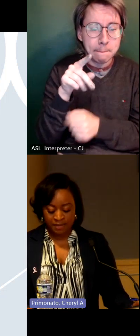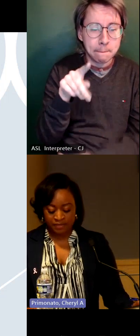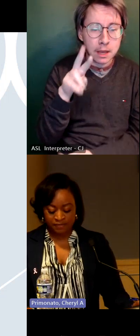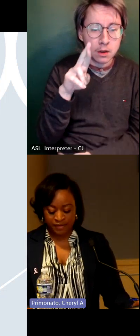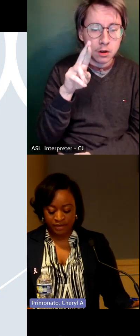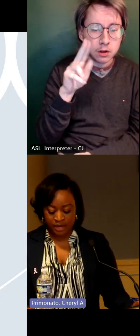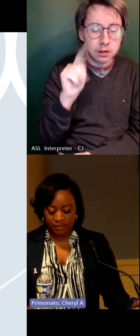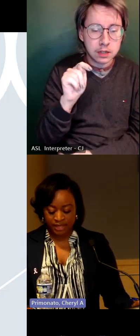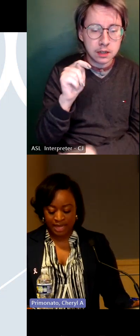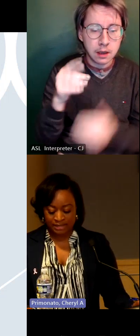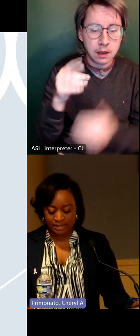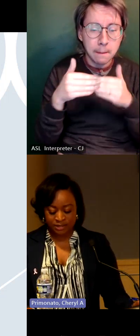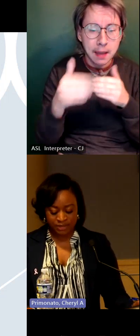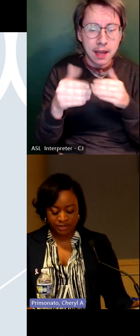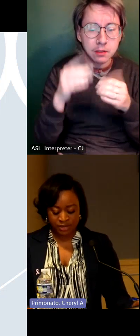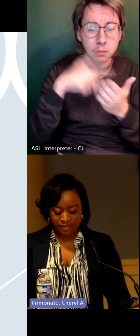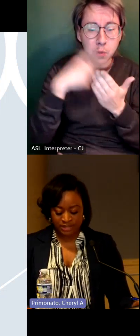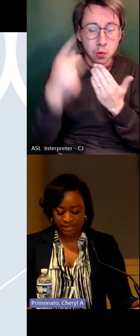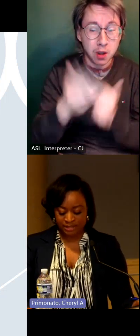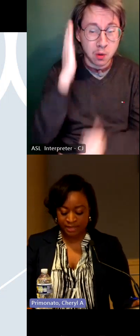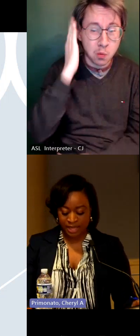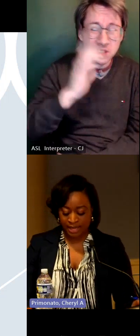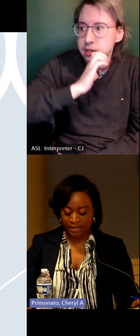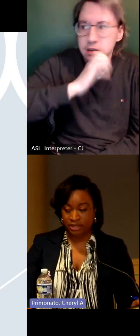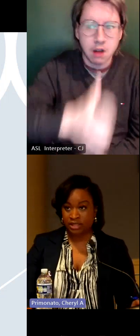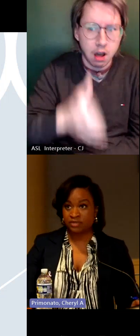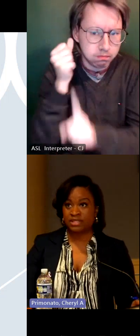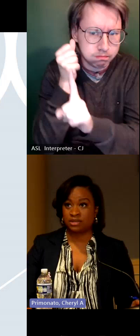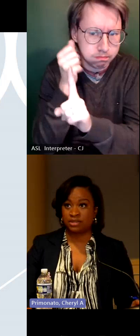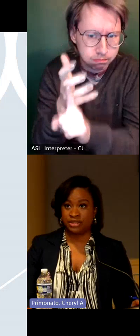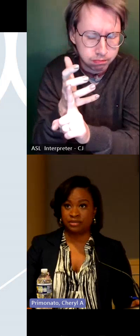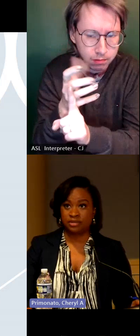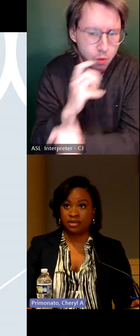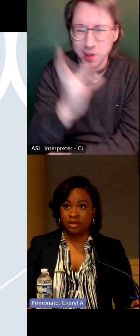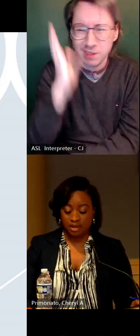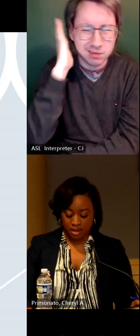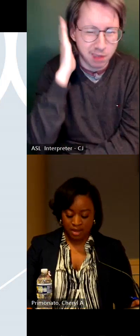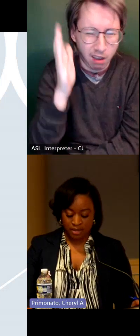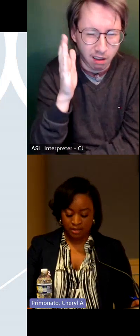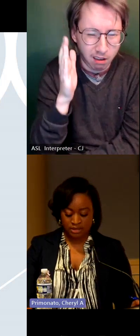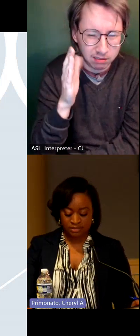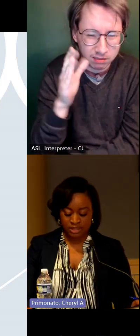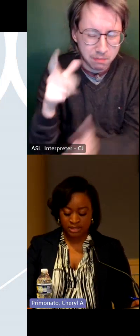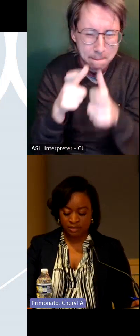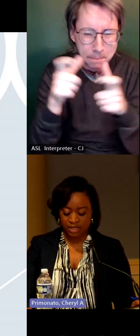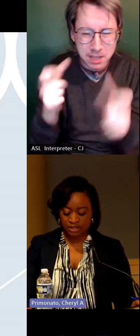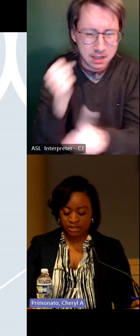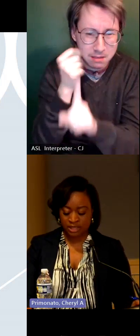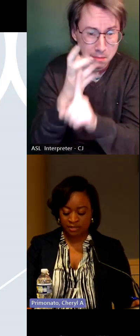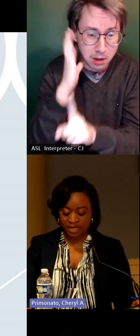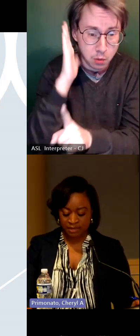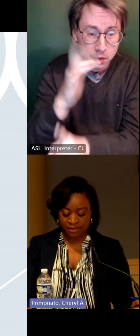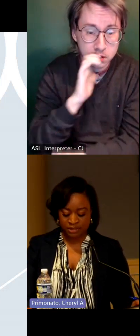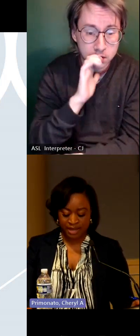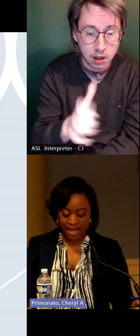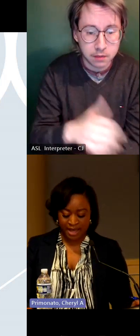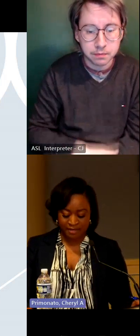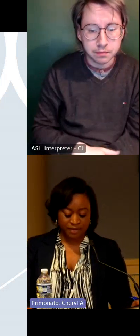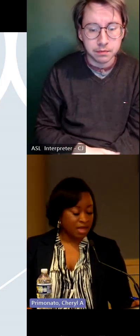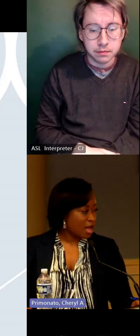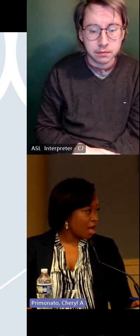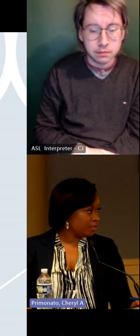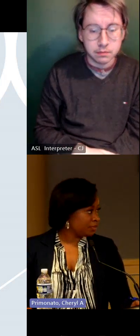For a full copy of the fair equity analysis, please reference Exhibit A to this resolution. And subject to any questions the committee members